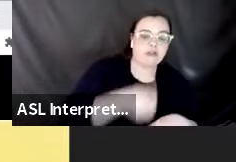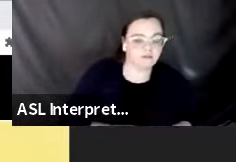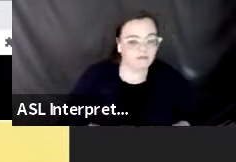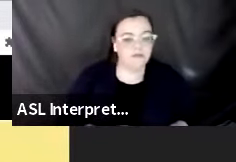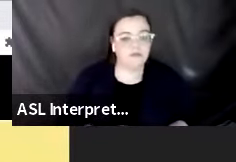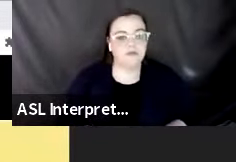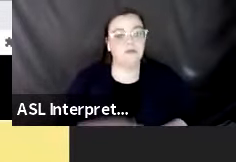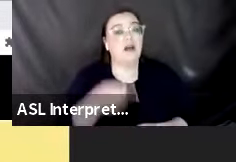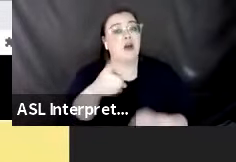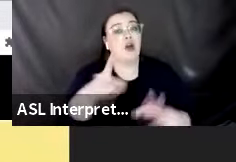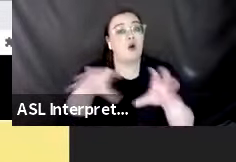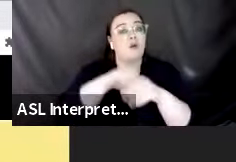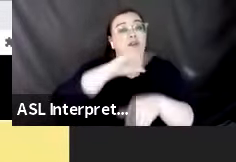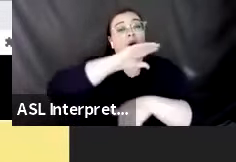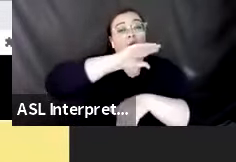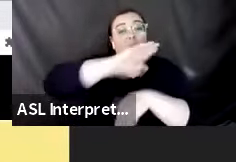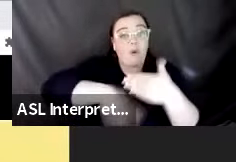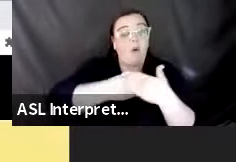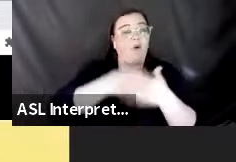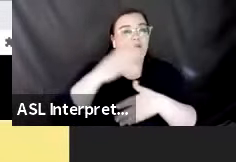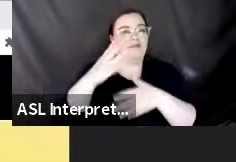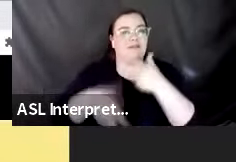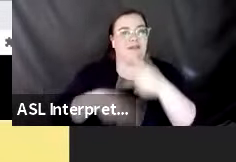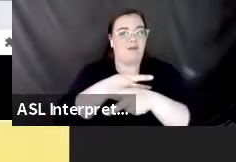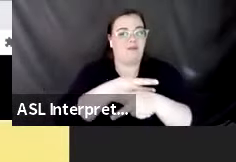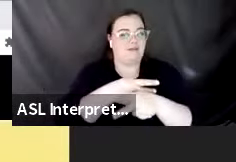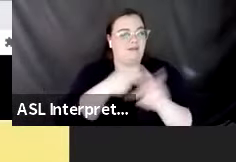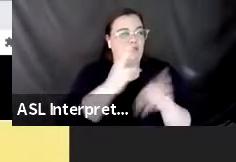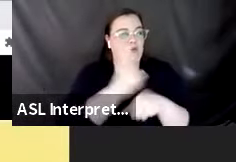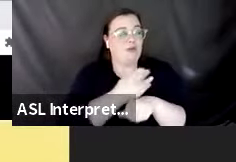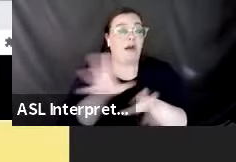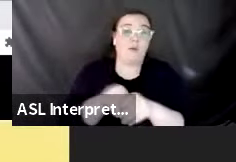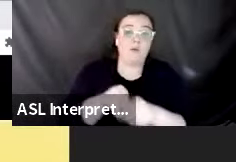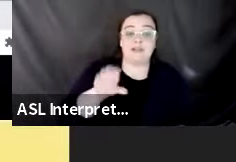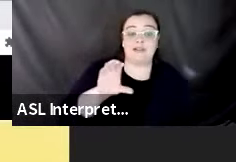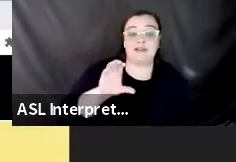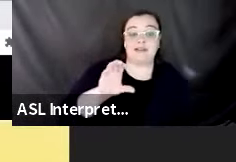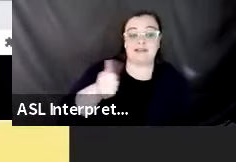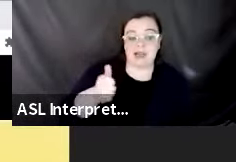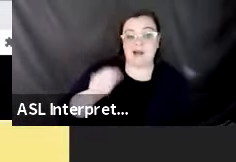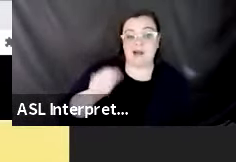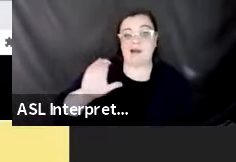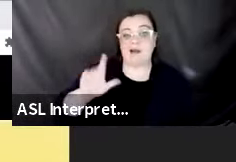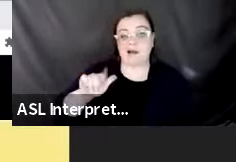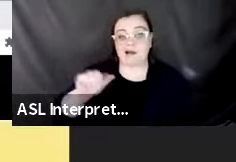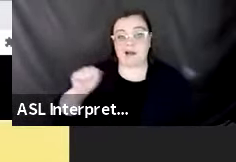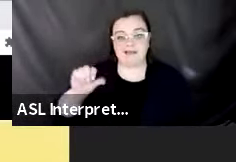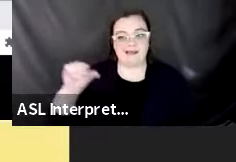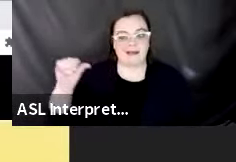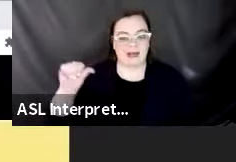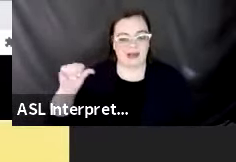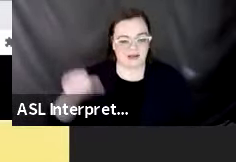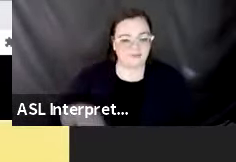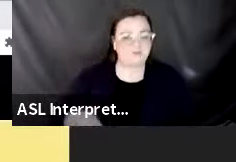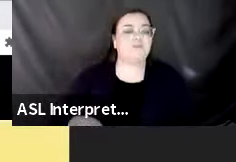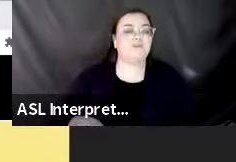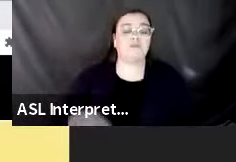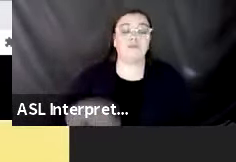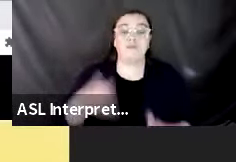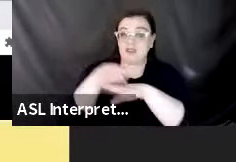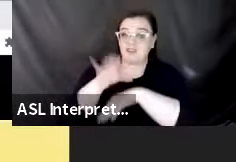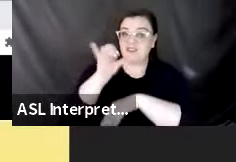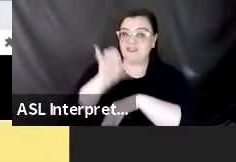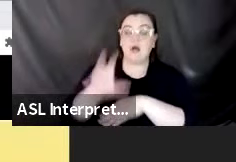mentioned previously, including 10 Class A. After the 10th Class A, performers are paid per Class